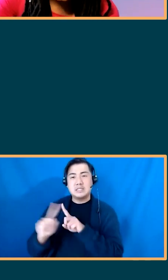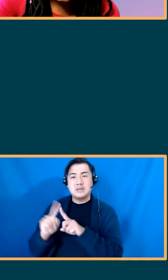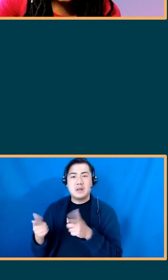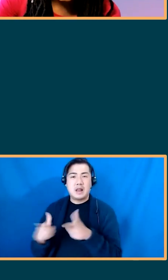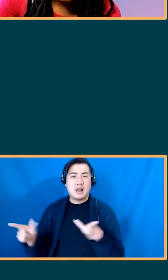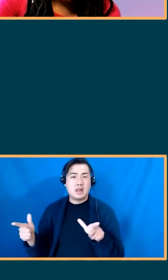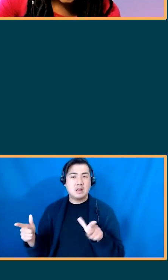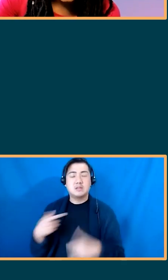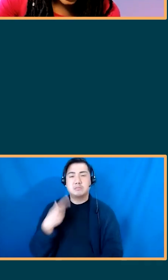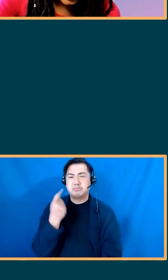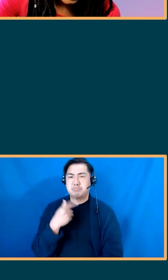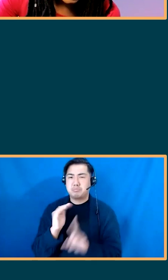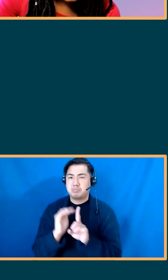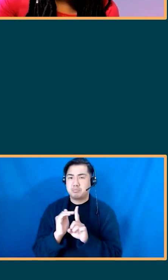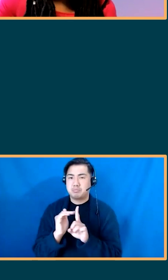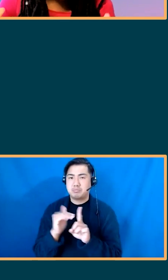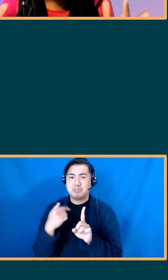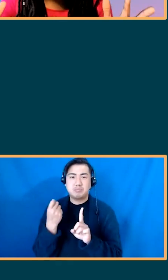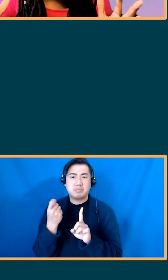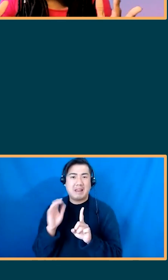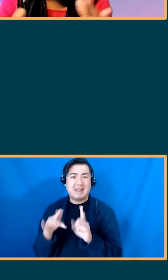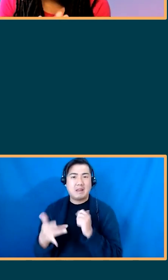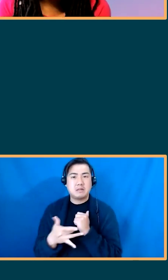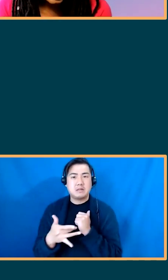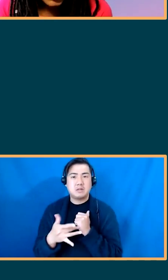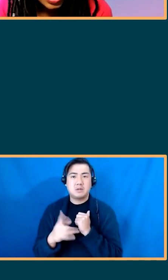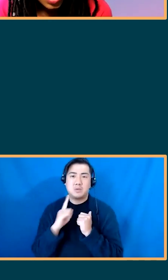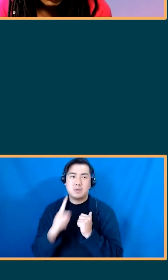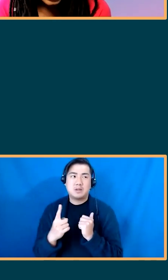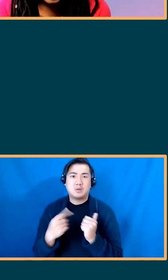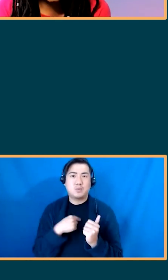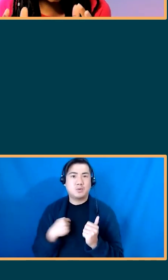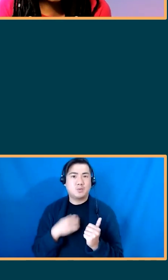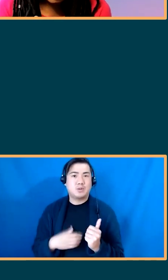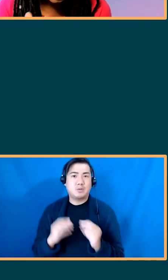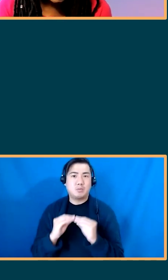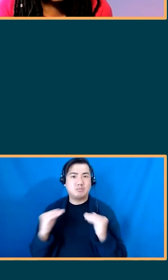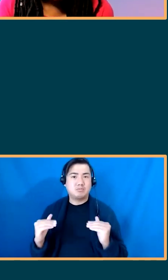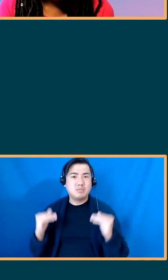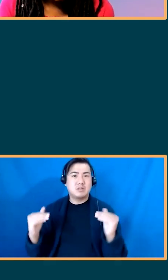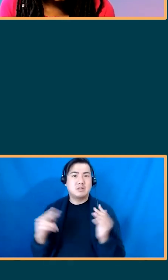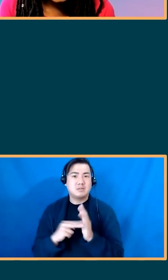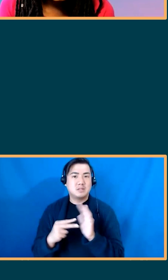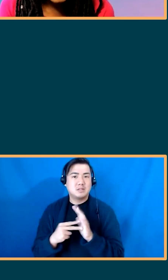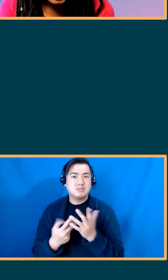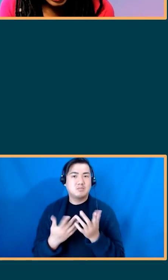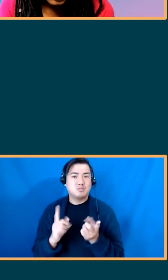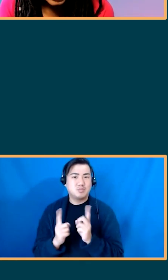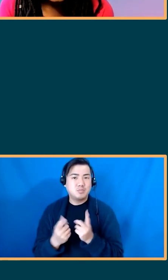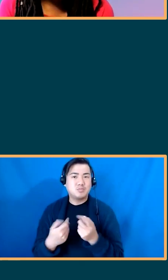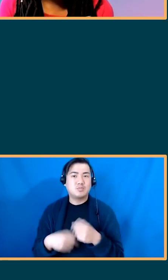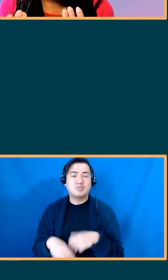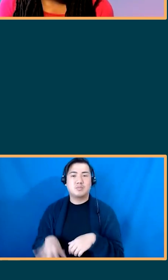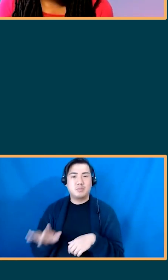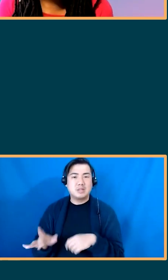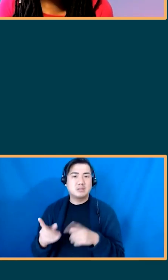that technology is not as advanced as we would all like it right now, but it is an option that you could experiment